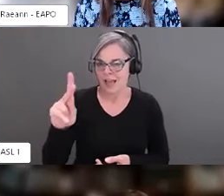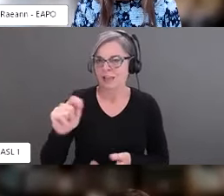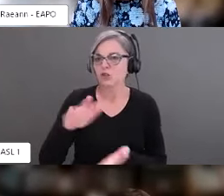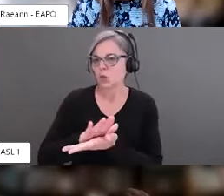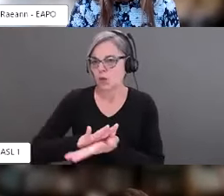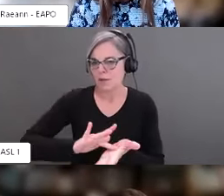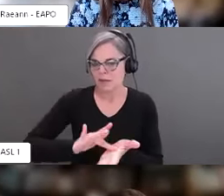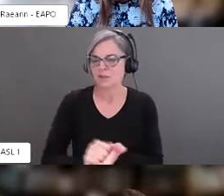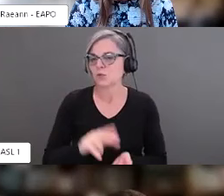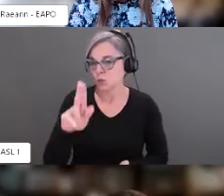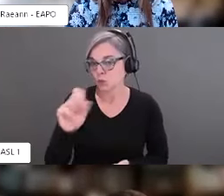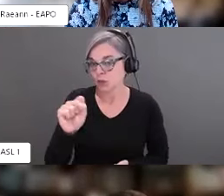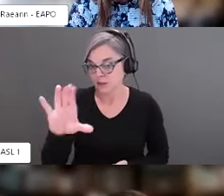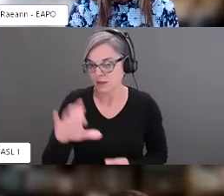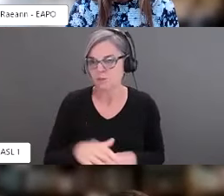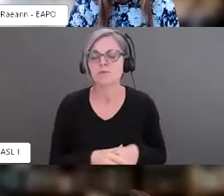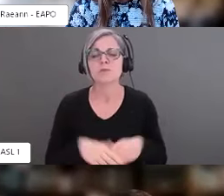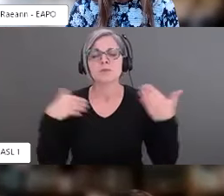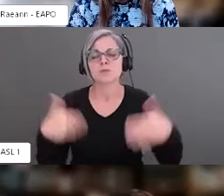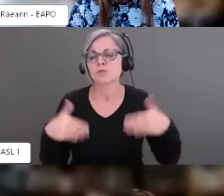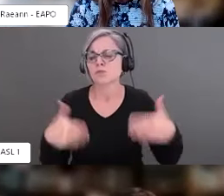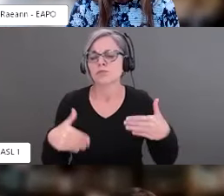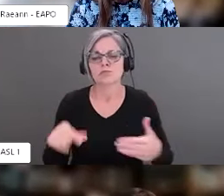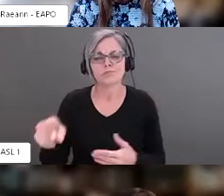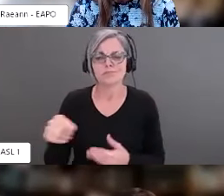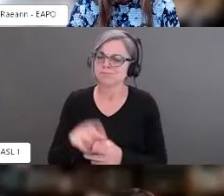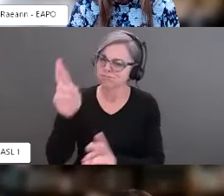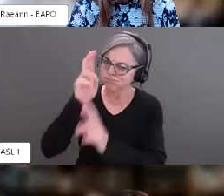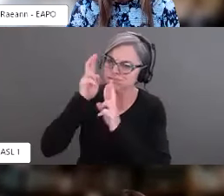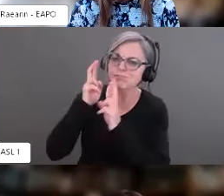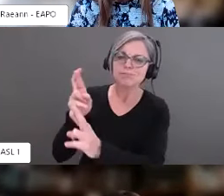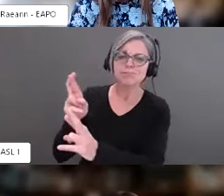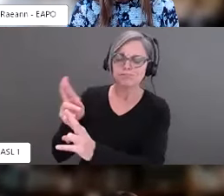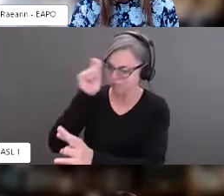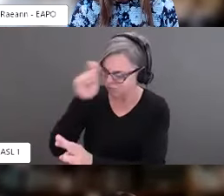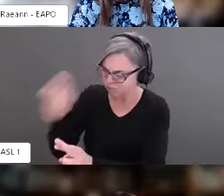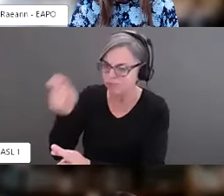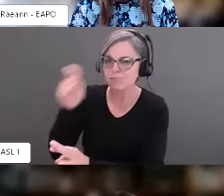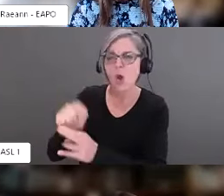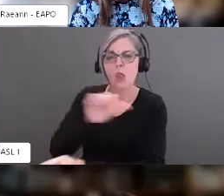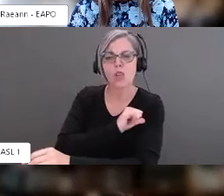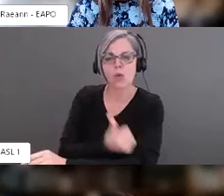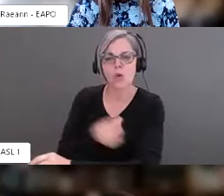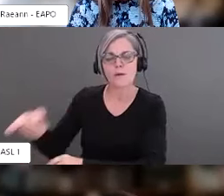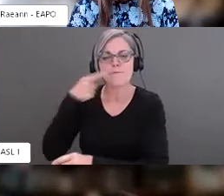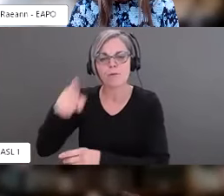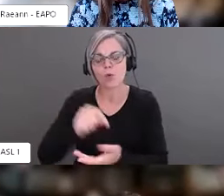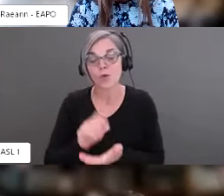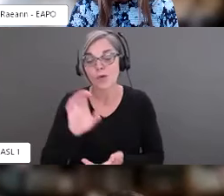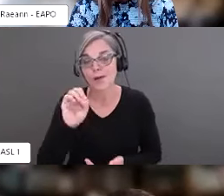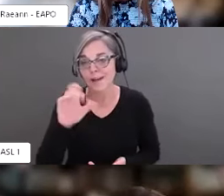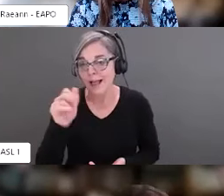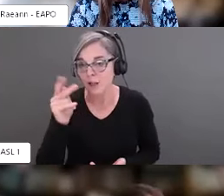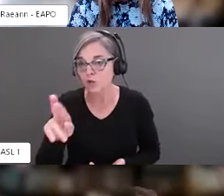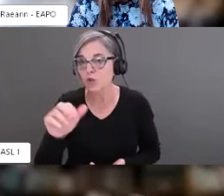widely respected authority on elder abuse and care of the elderly and underserved. She's also